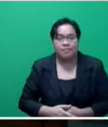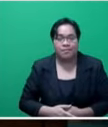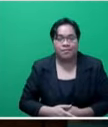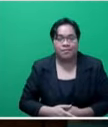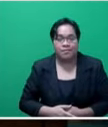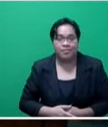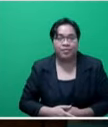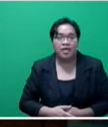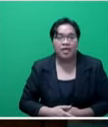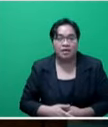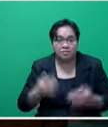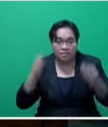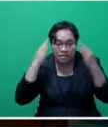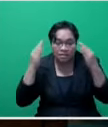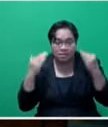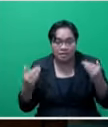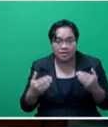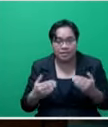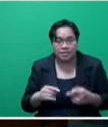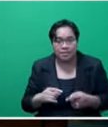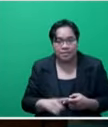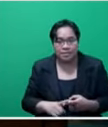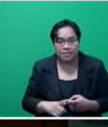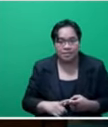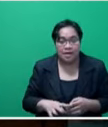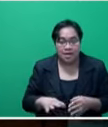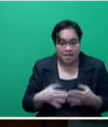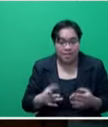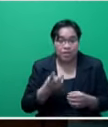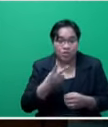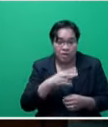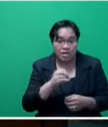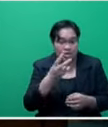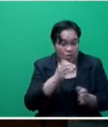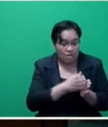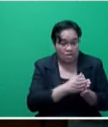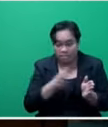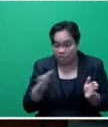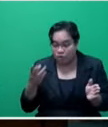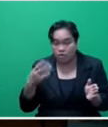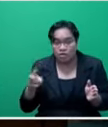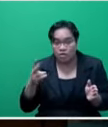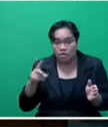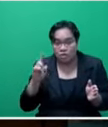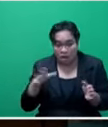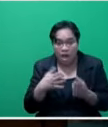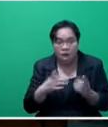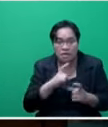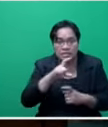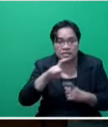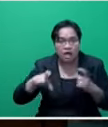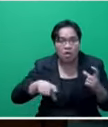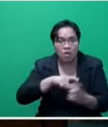Mr. Speaker, sir, as Fiji settles into the 2020 and 2021 tropical cyclone season,